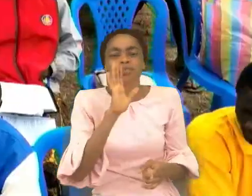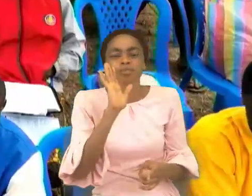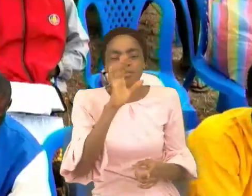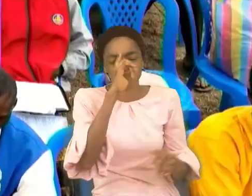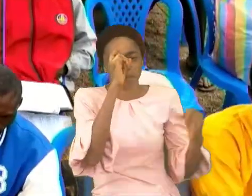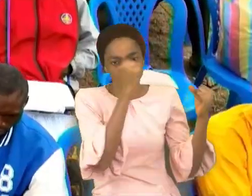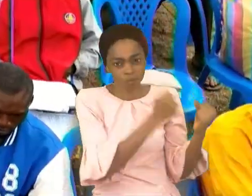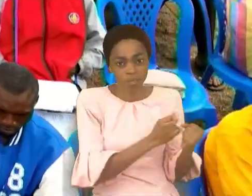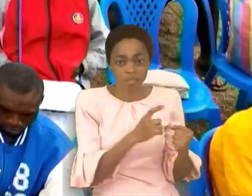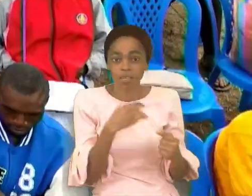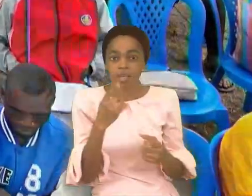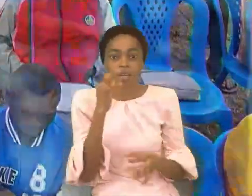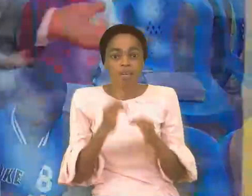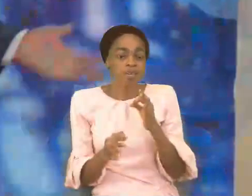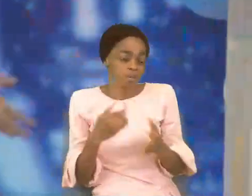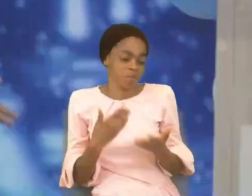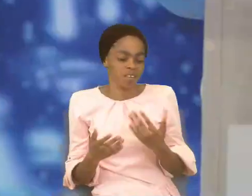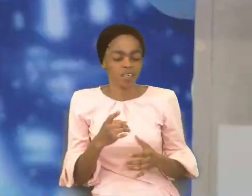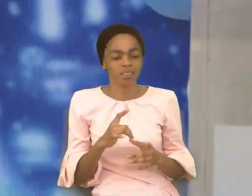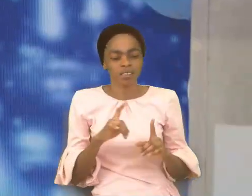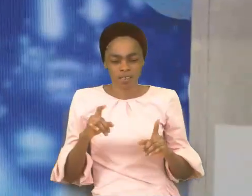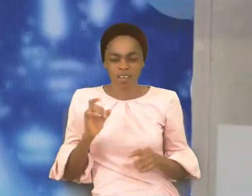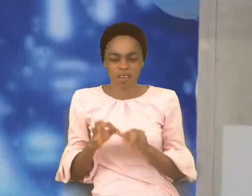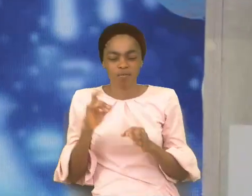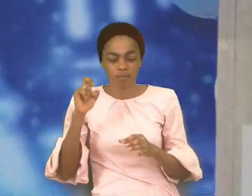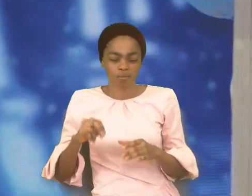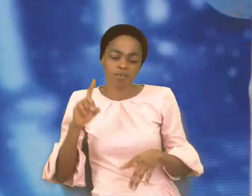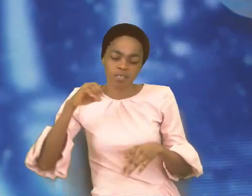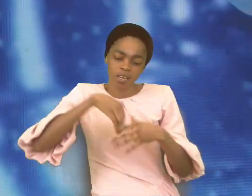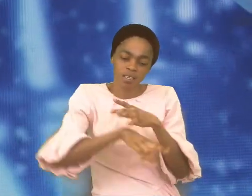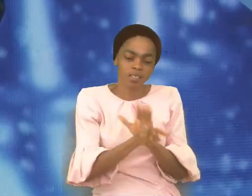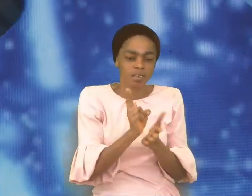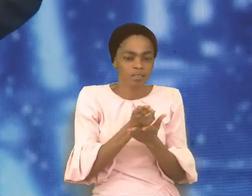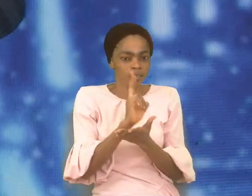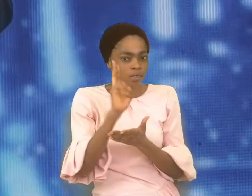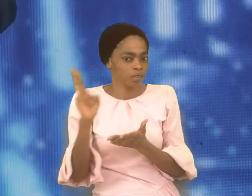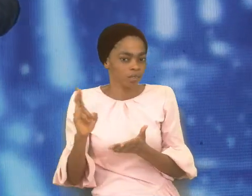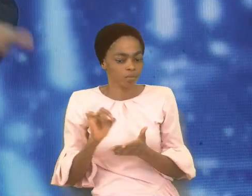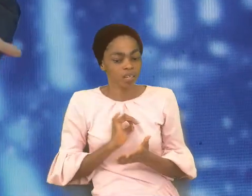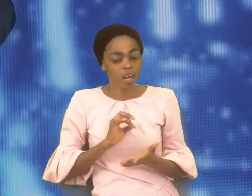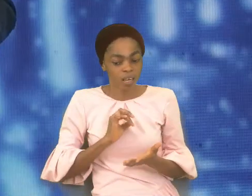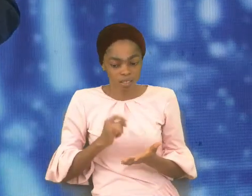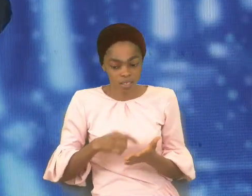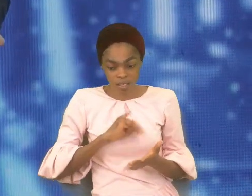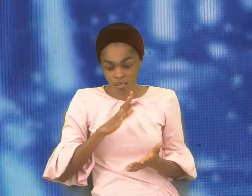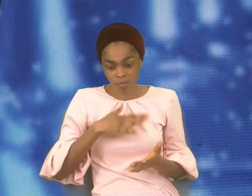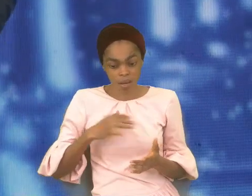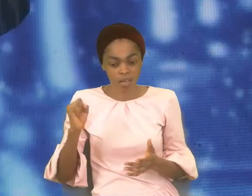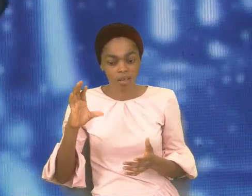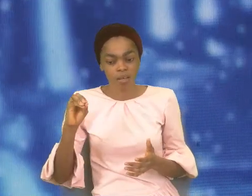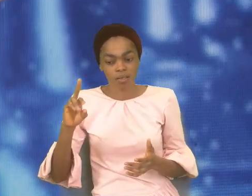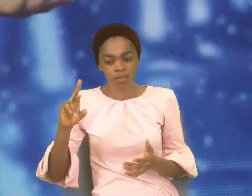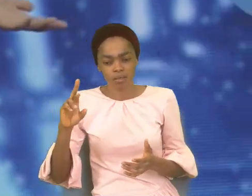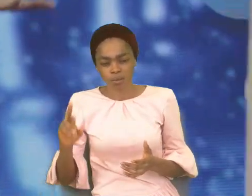mark, I score that mark. But except you do this and that, we're not going to admit you here. And you say, but I want to get to